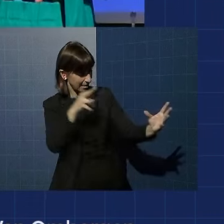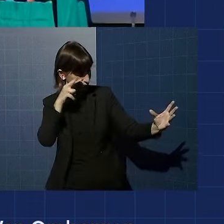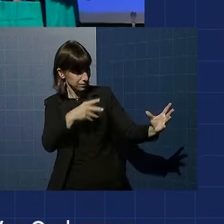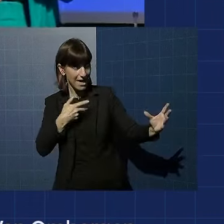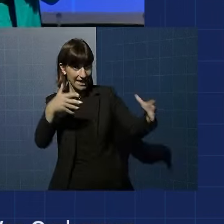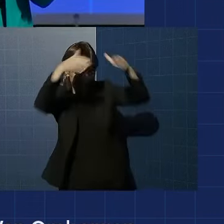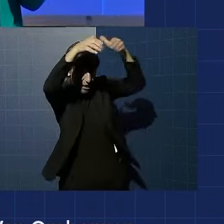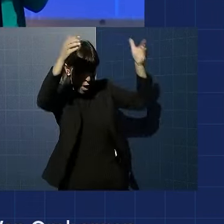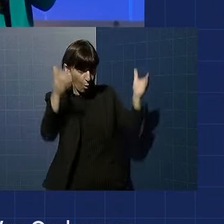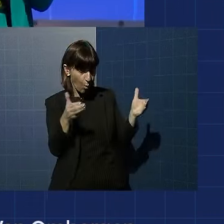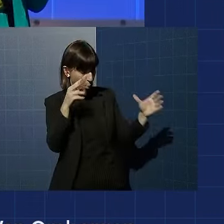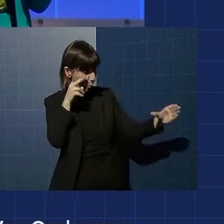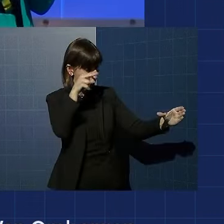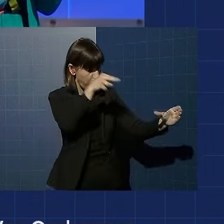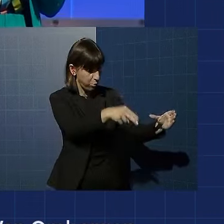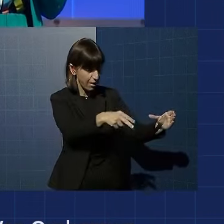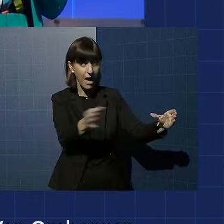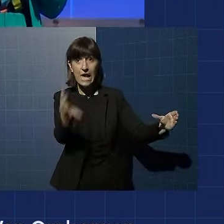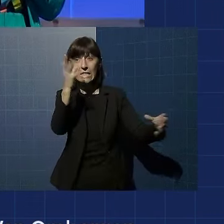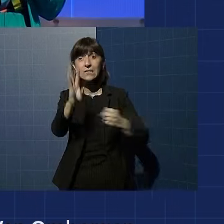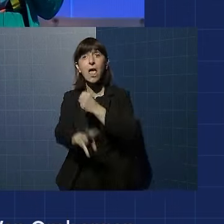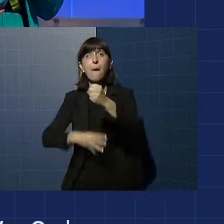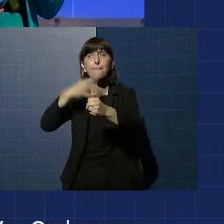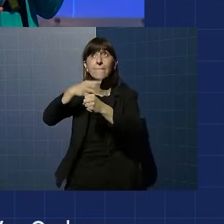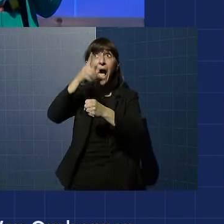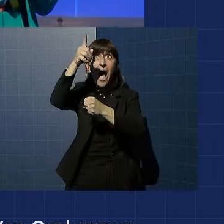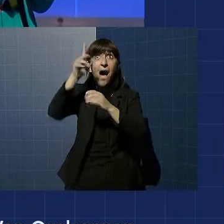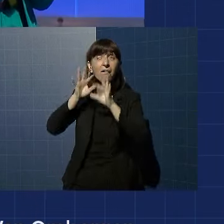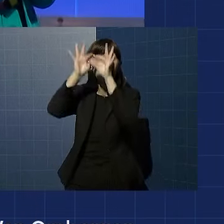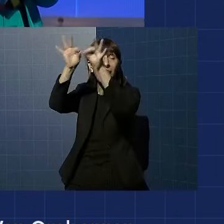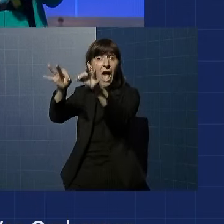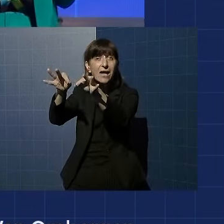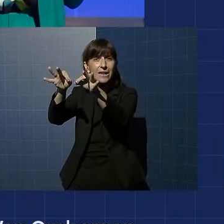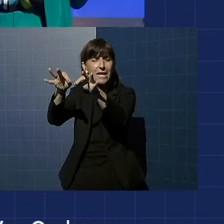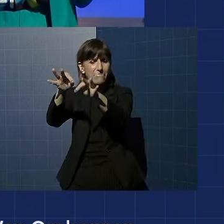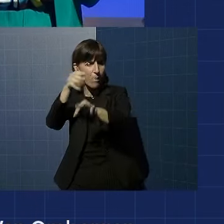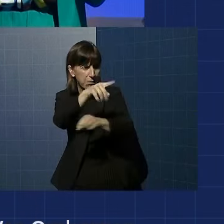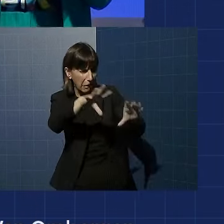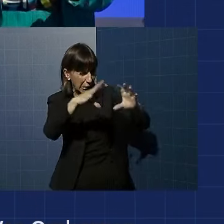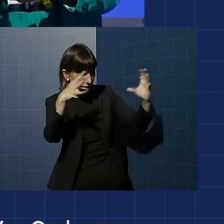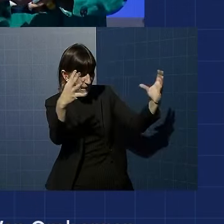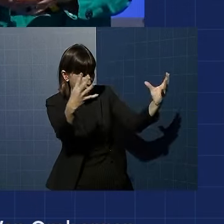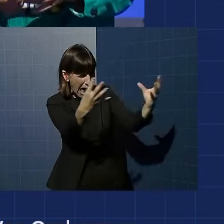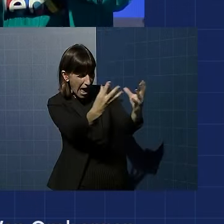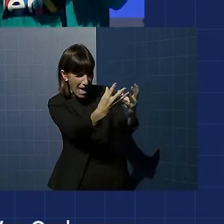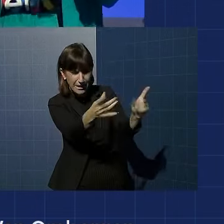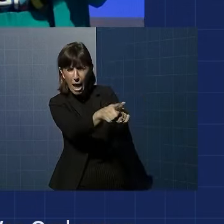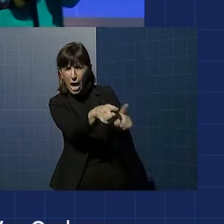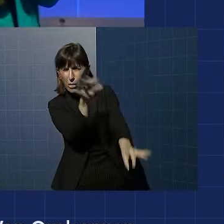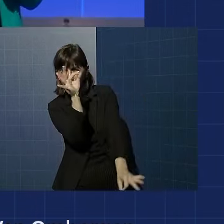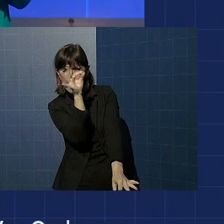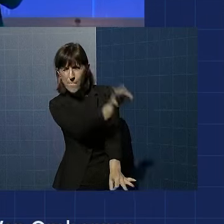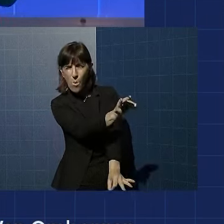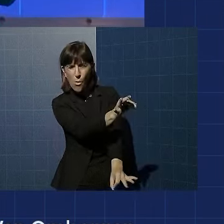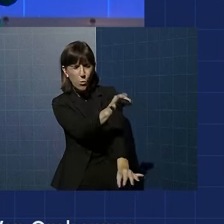we are really even physically disconnected from it. And emotionally, from a psychological standpoint, this can